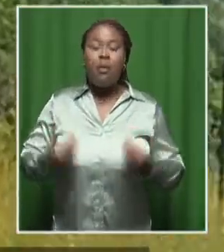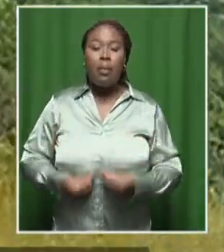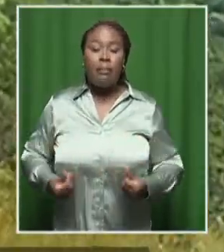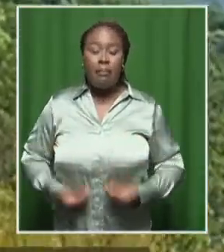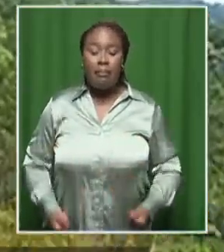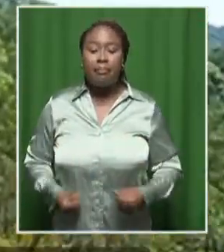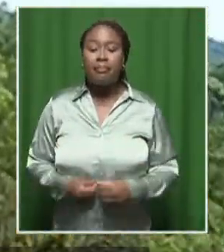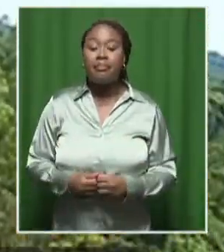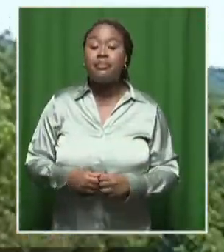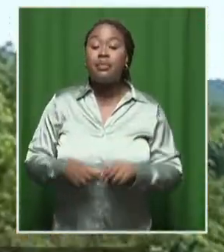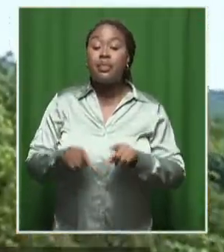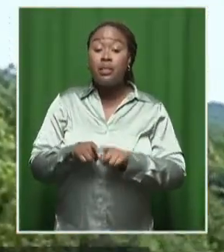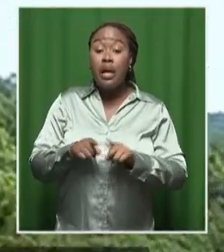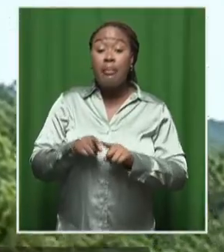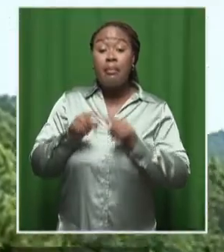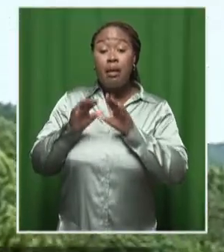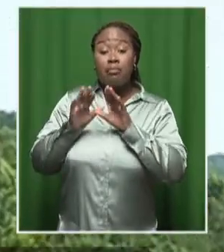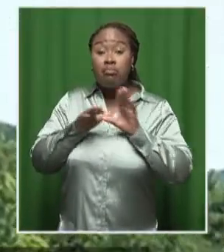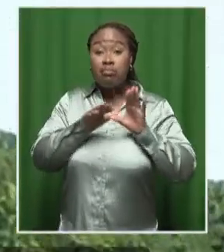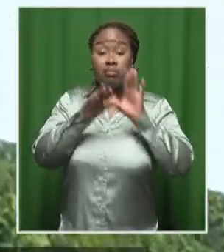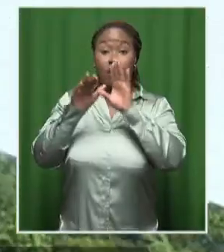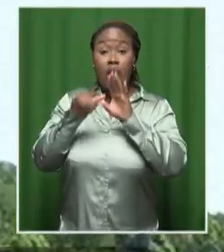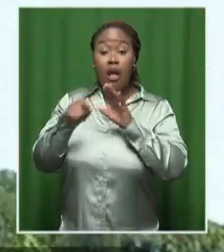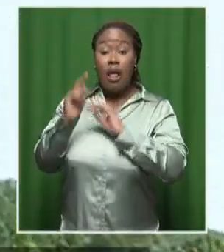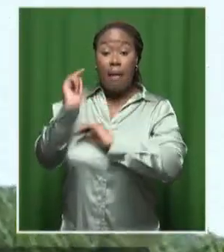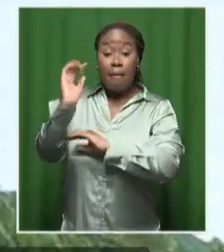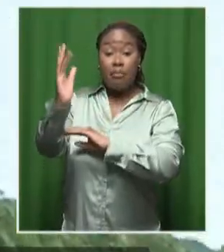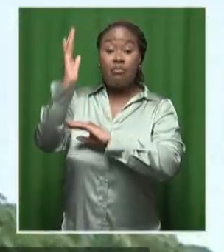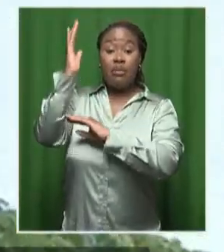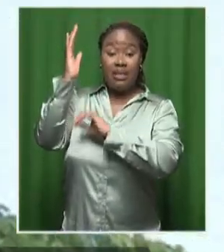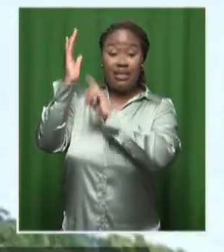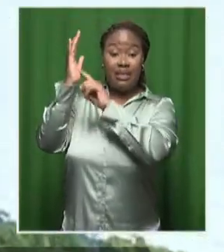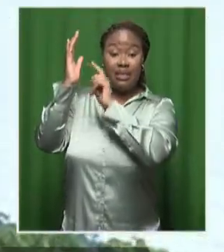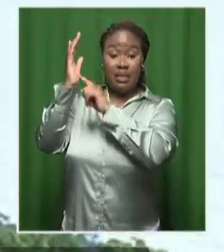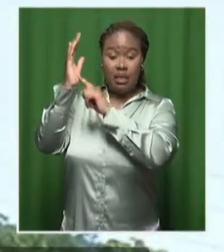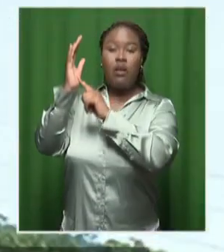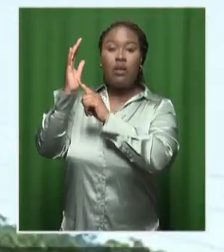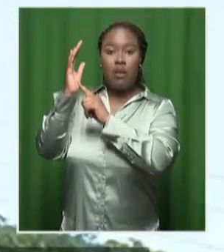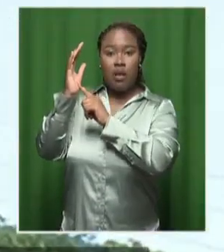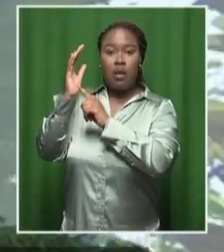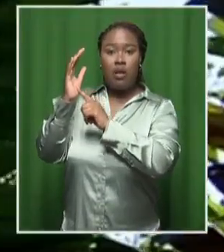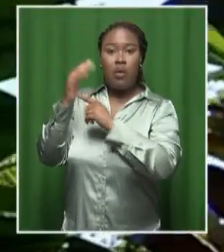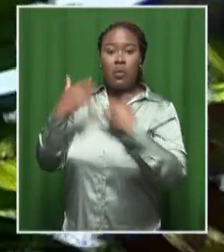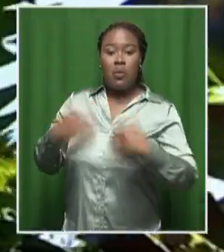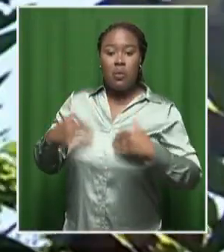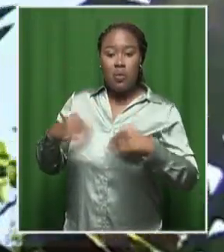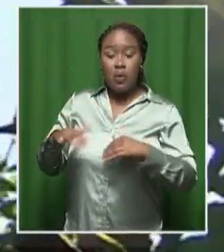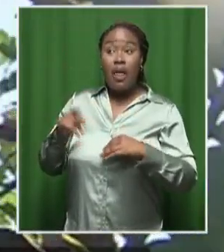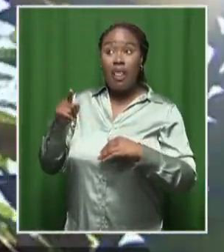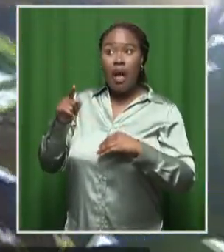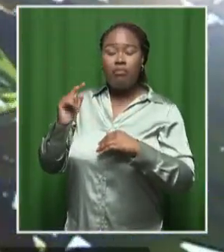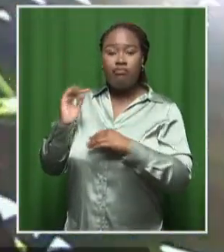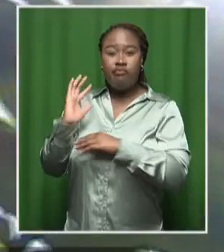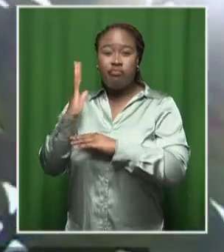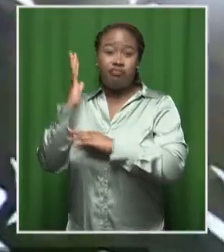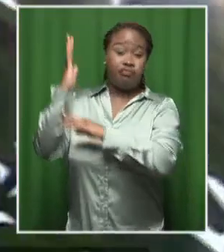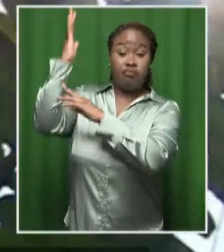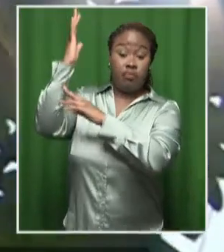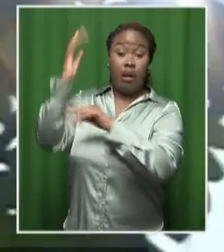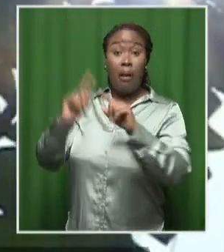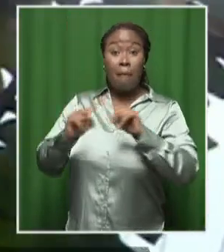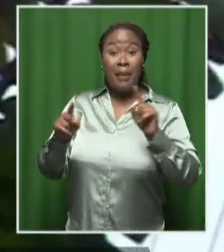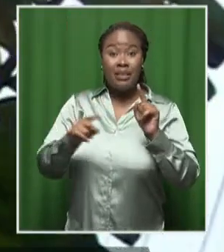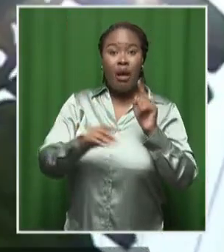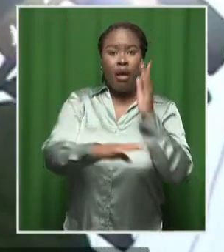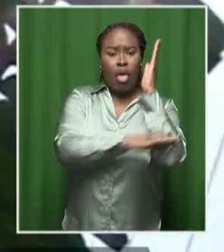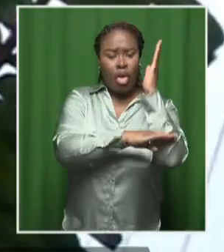and attractive semblance of the mujaji palm makes it the flagship of its family. But with the debushing of the